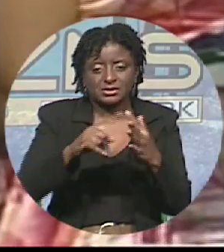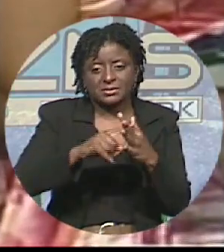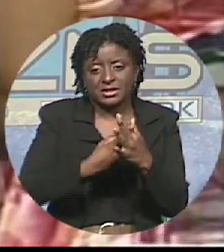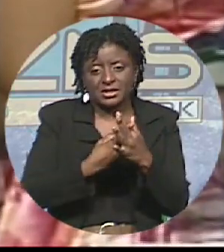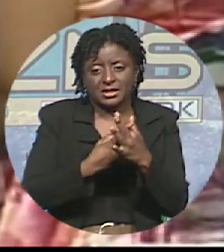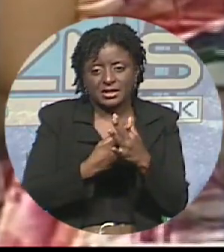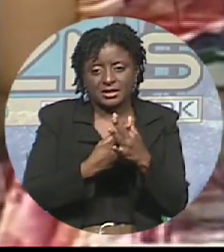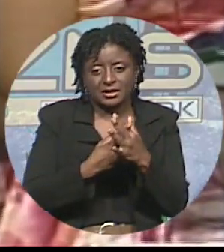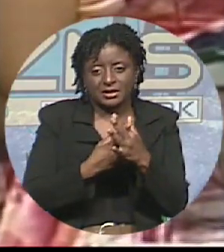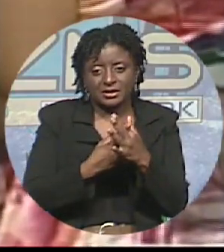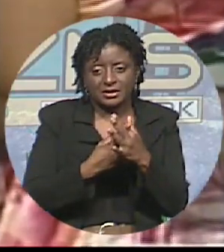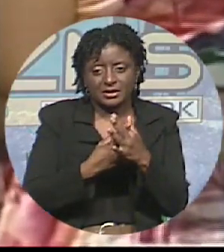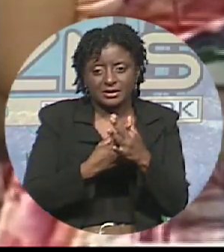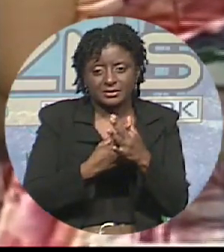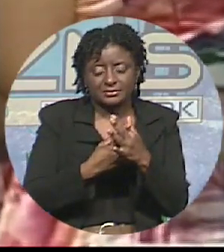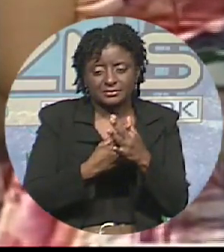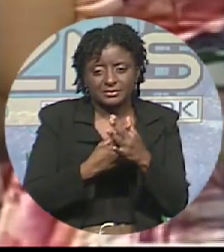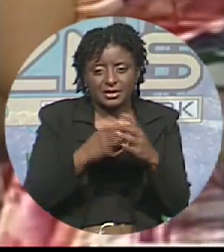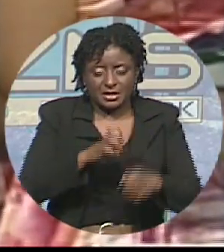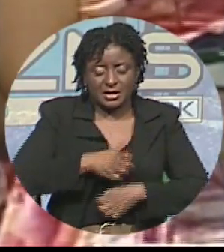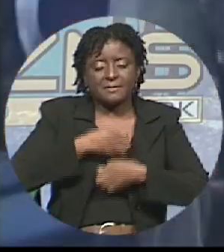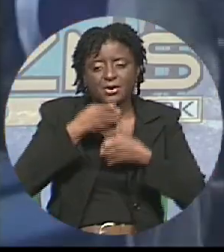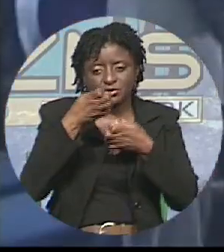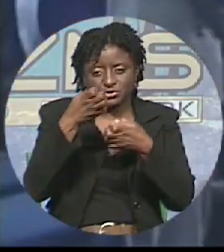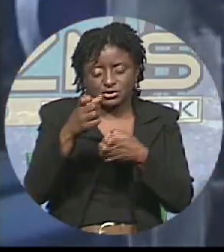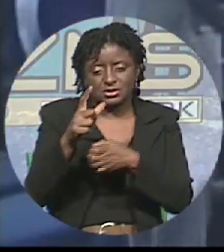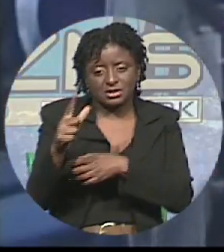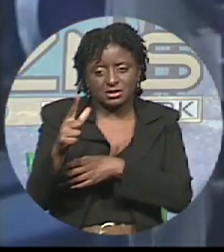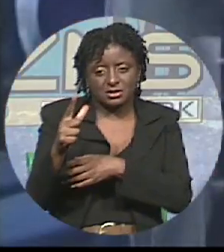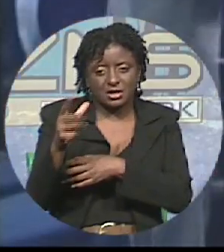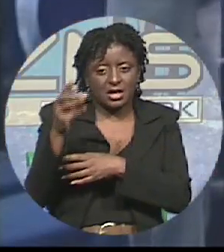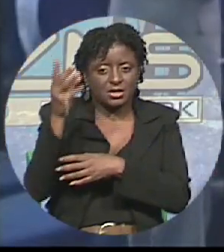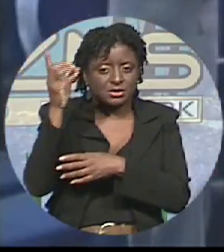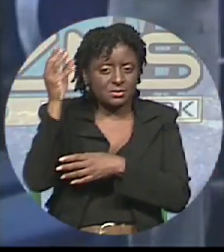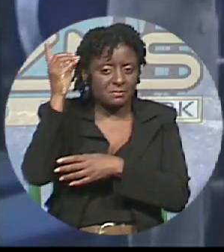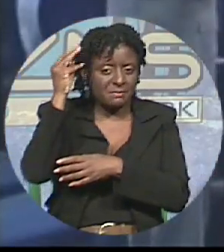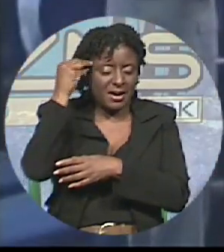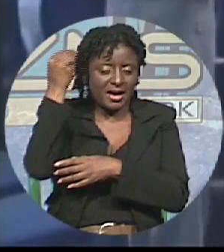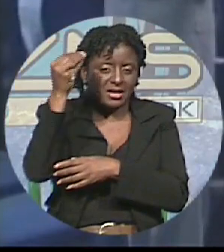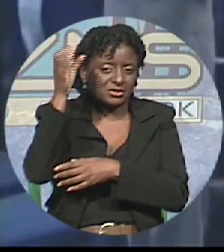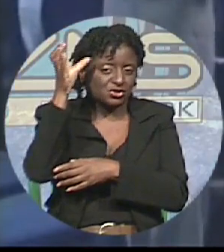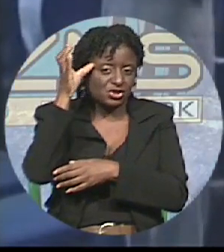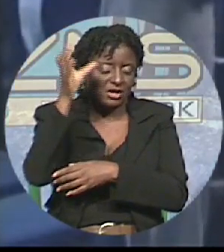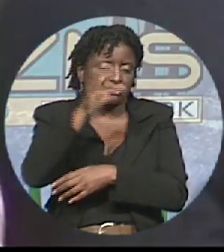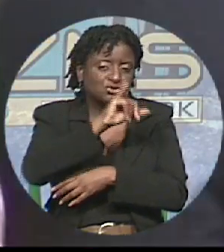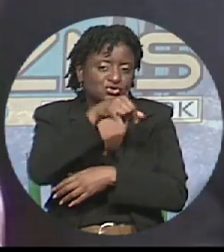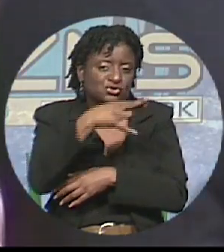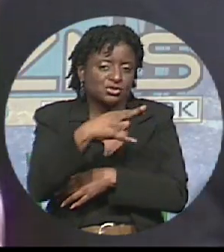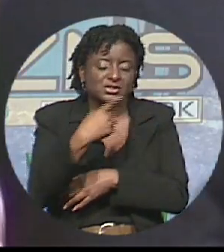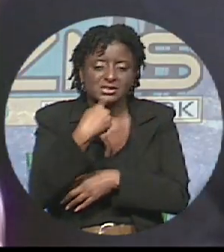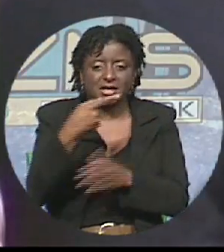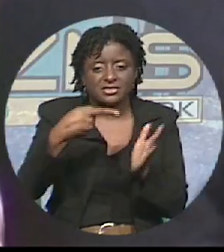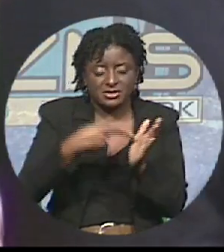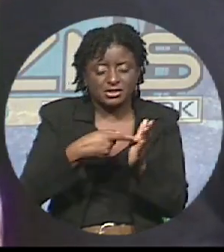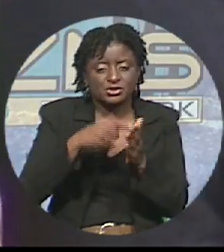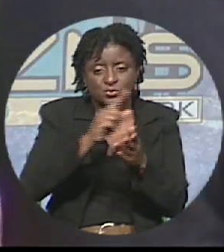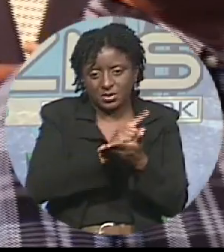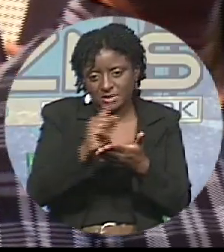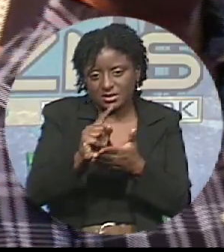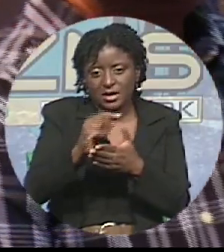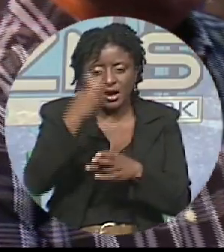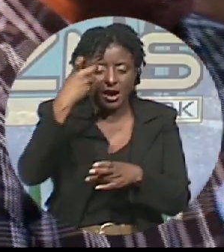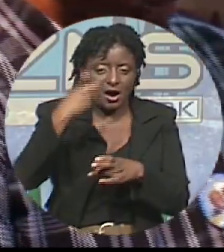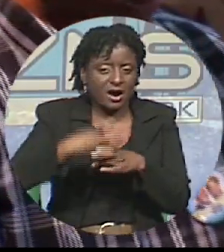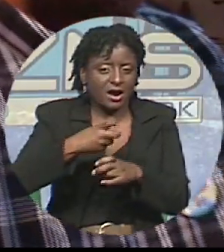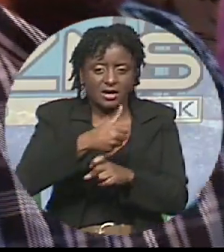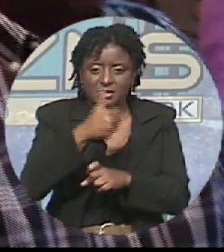Myles Munroe Jr. called this past week the hardest not only for him, his family, but everyone who was affected by the tragedy.